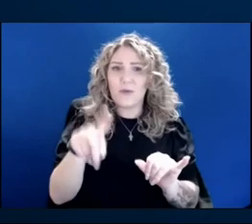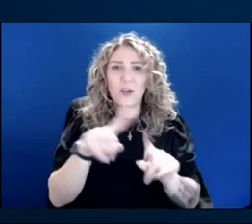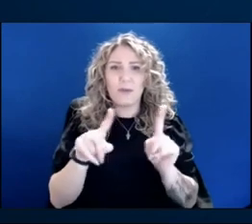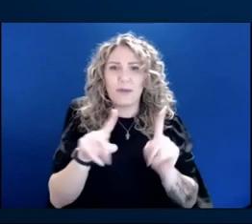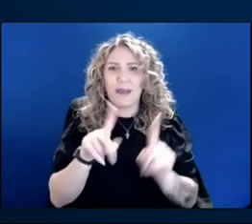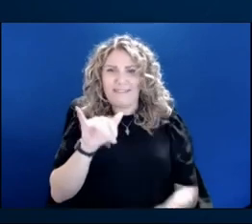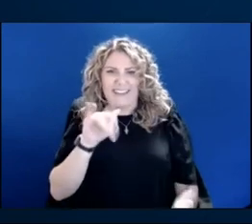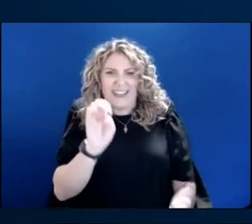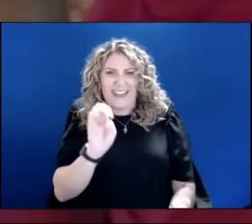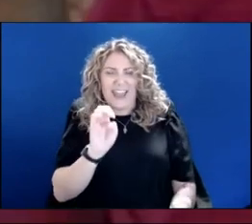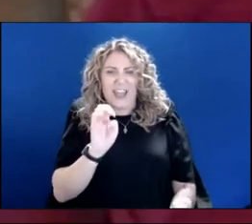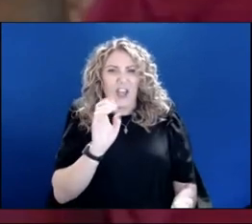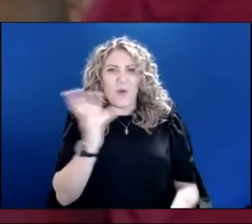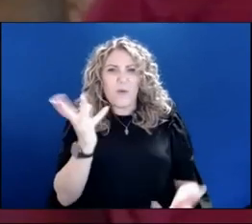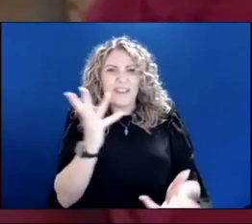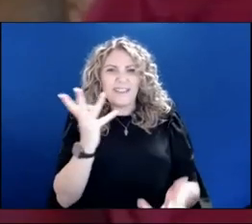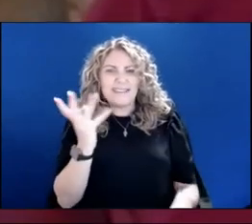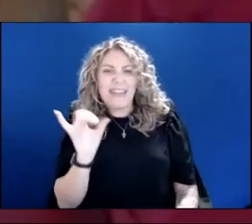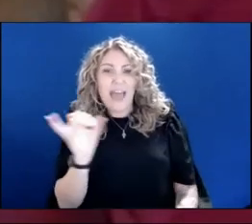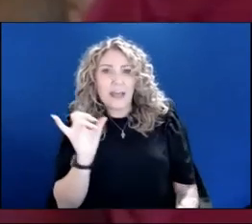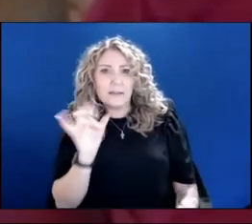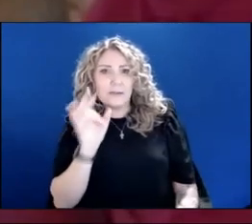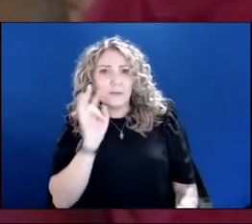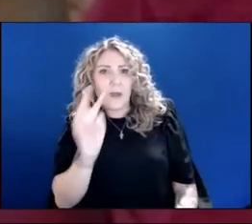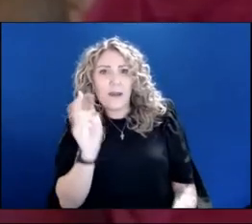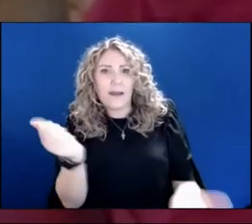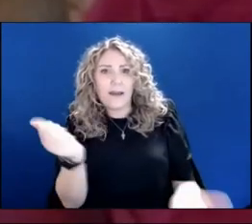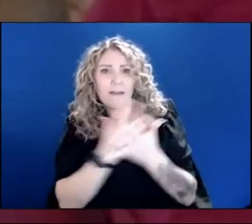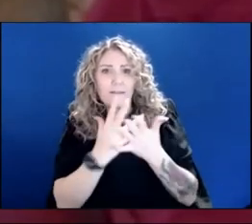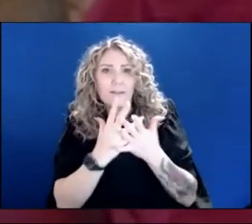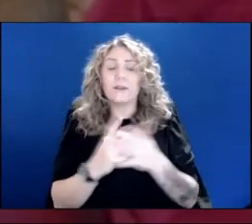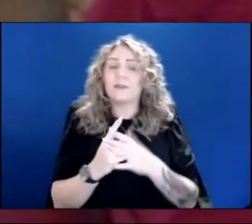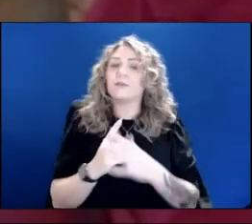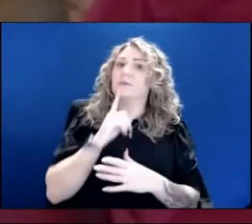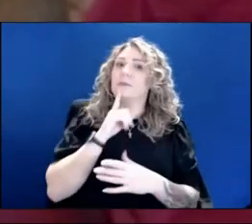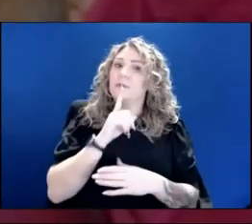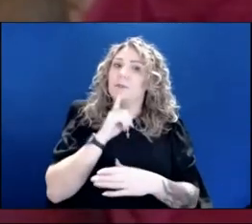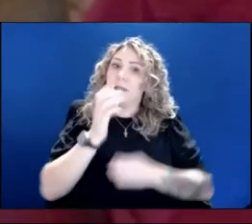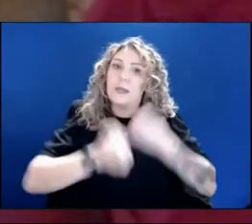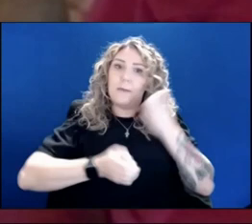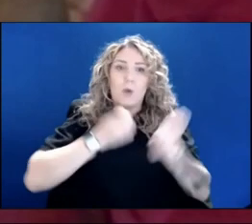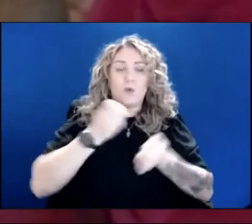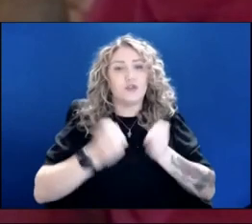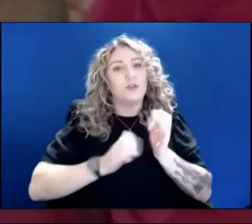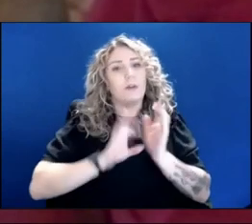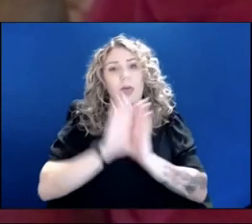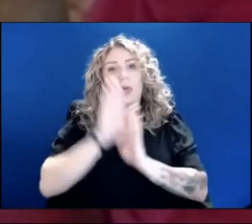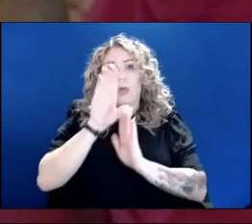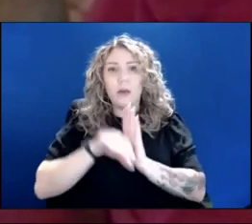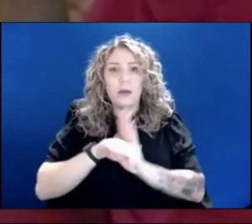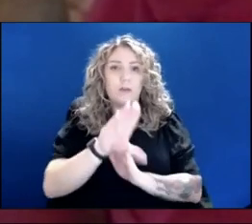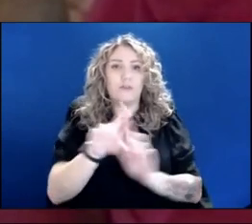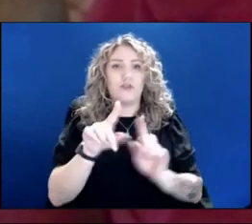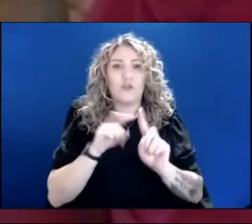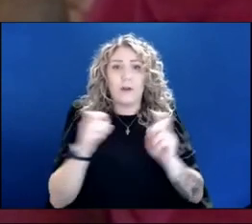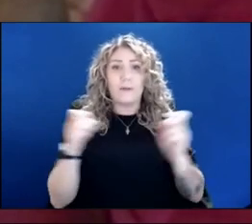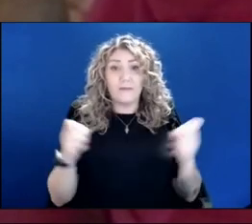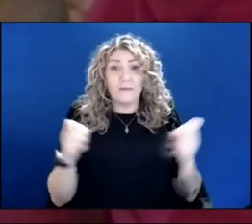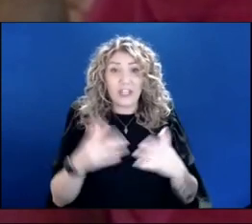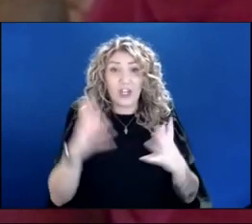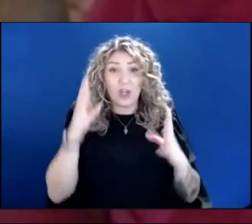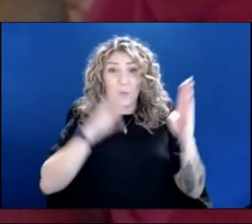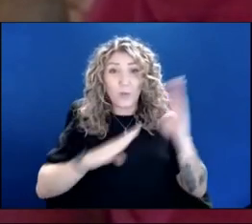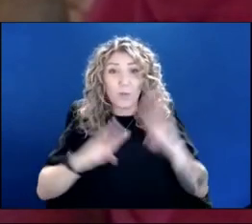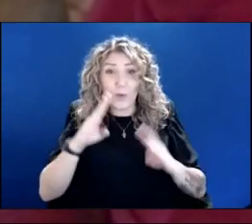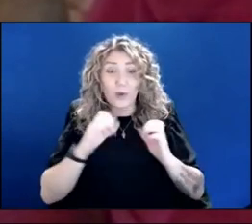together? Well, it has definitely been an emotional roller coaster, from just the fear and worry, kind of like what